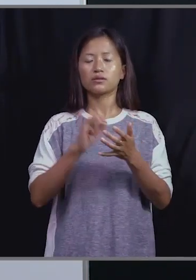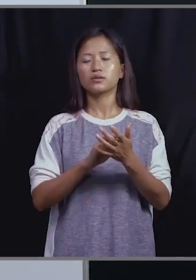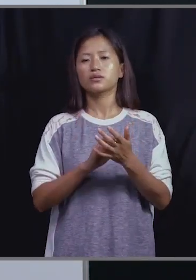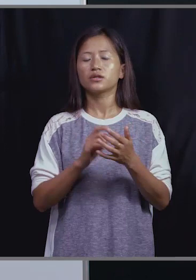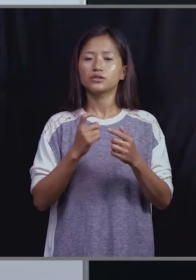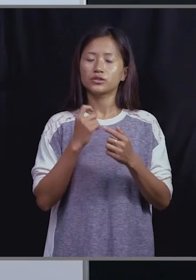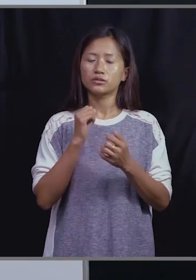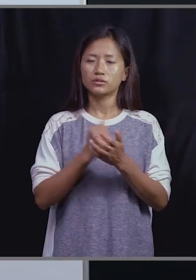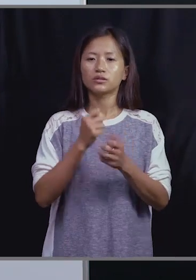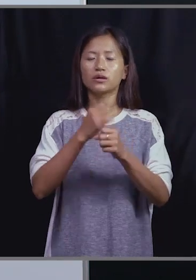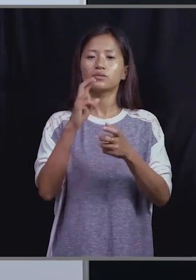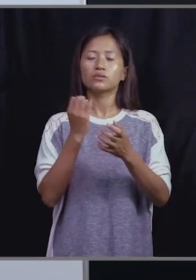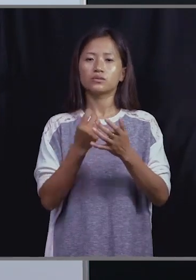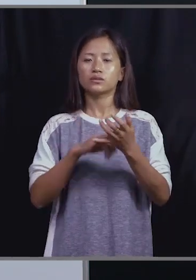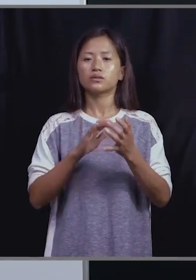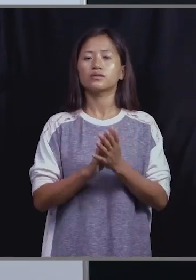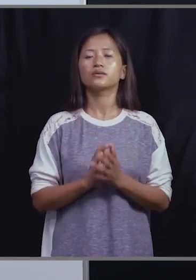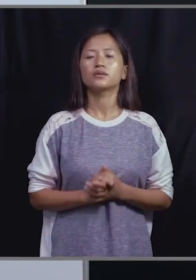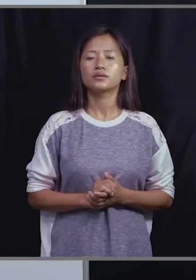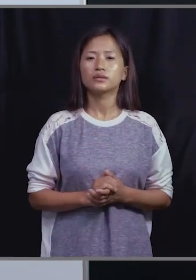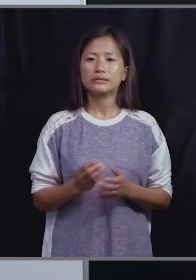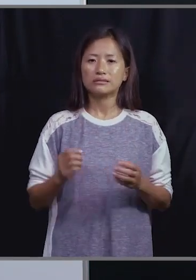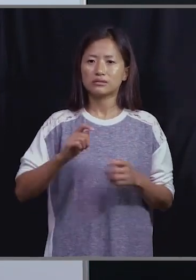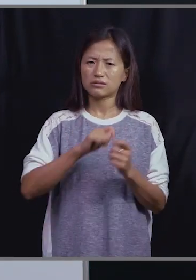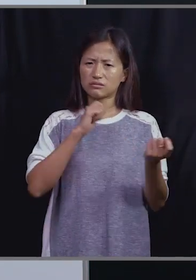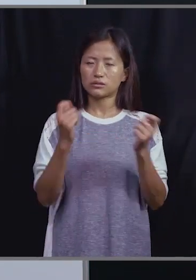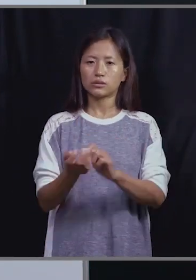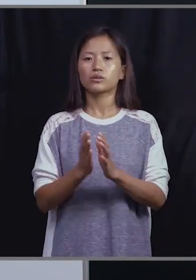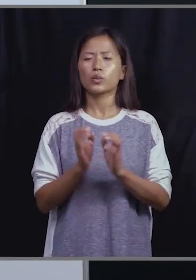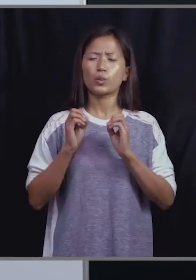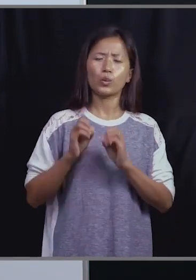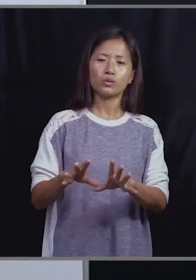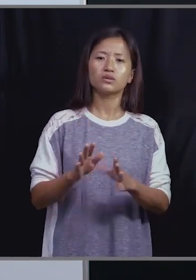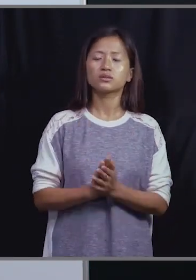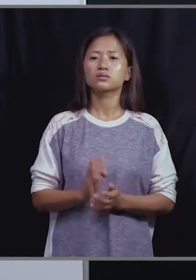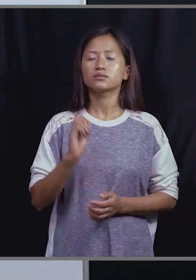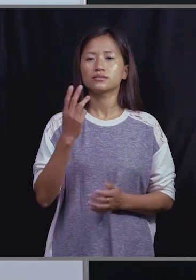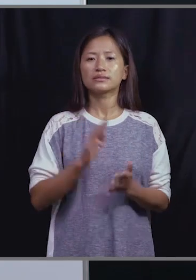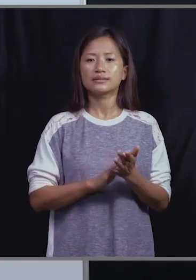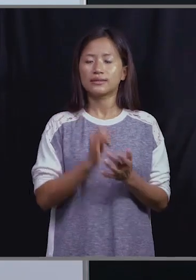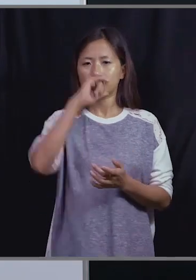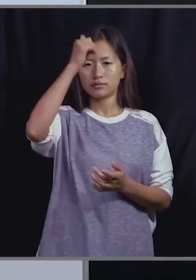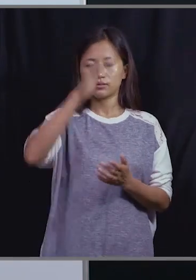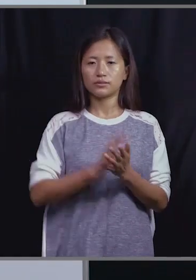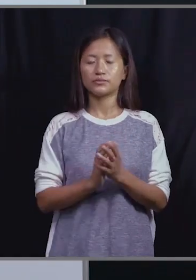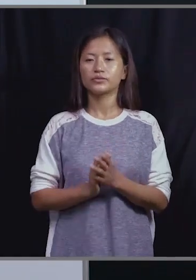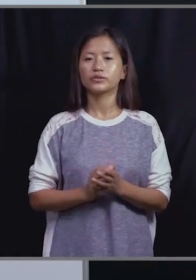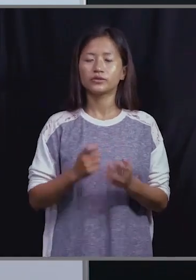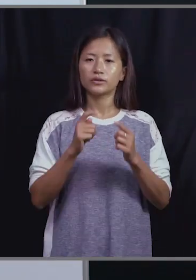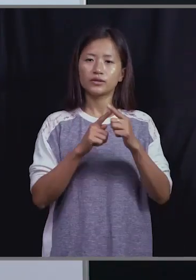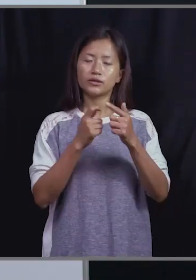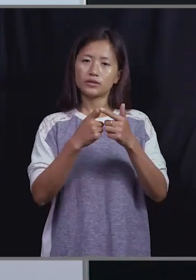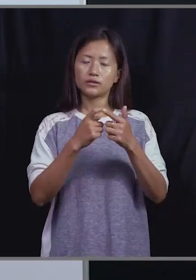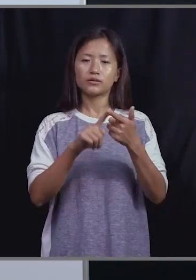Okay, that's why when it turned worse in 1991, the UN terminated her membership. The membership